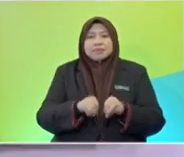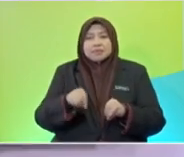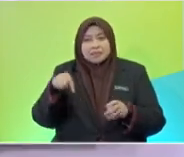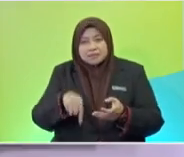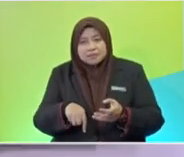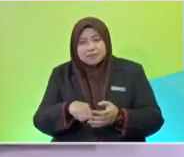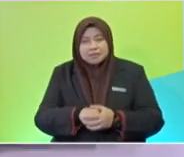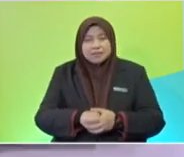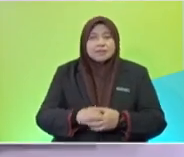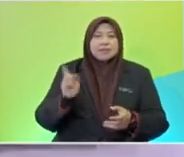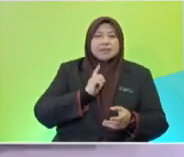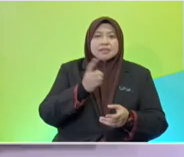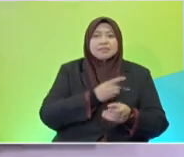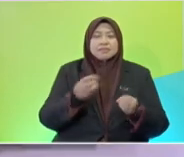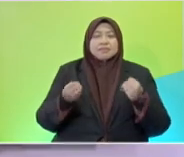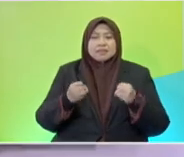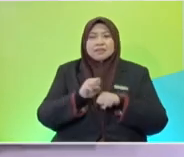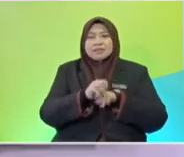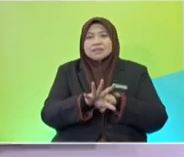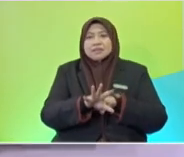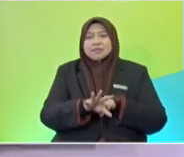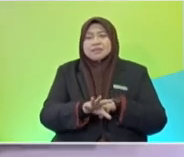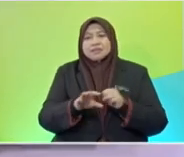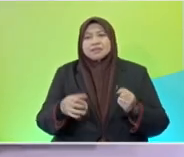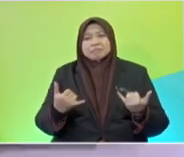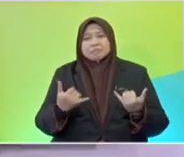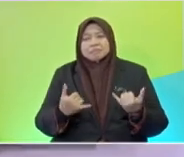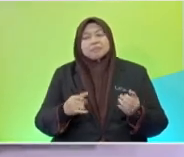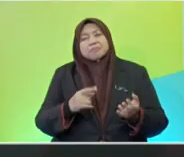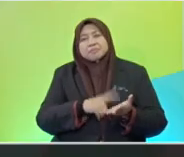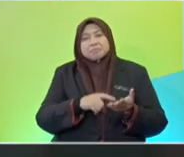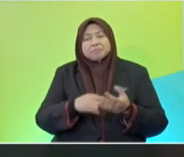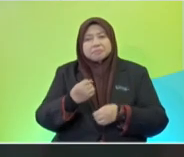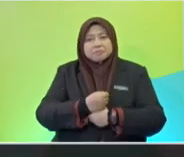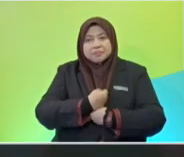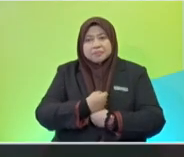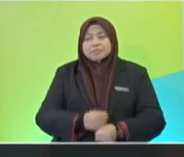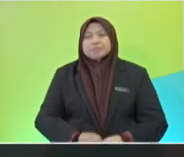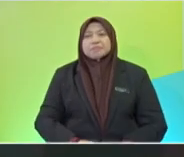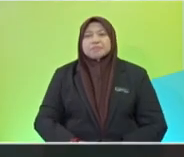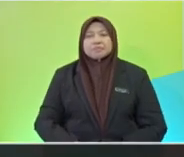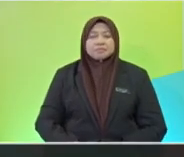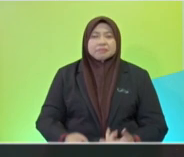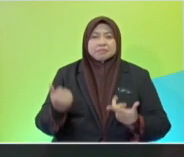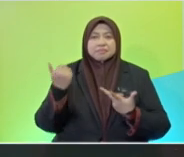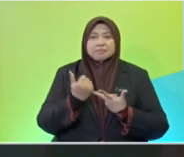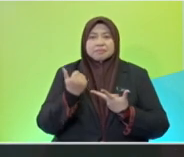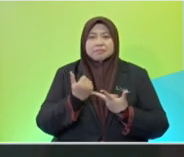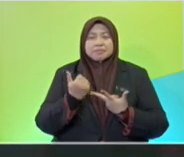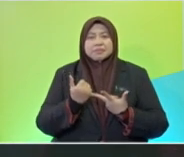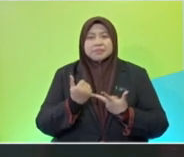We have so many kinds mm-hmm, of torch light nowadays. Yeah. Okay, and the last one mm-hmm,